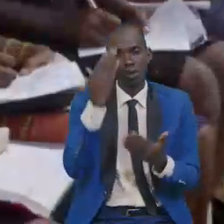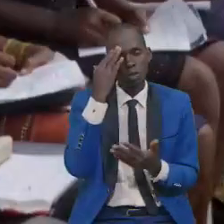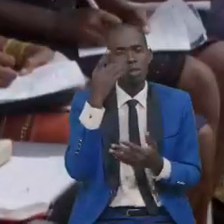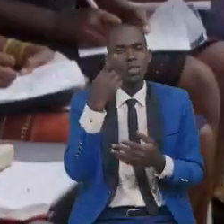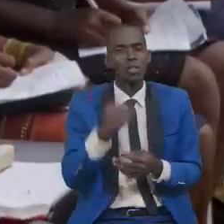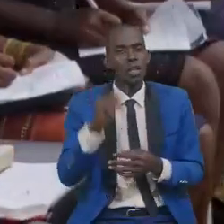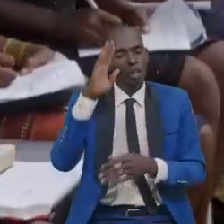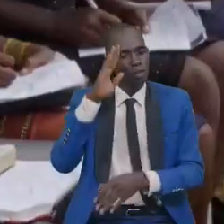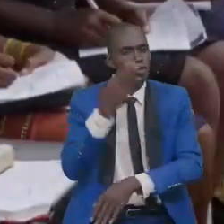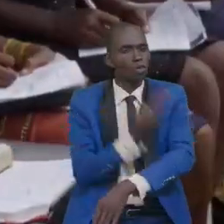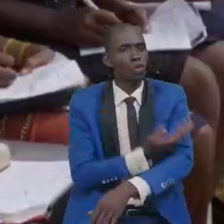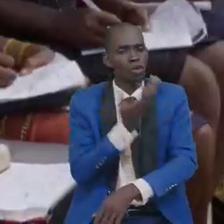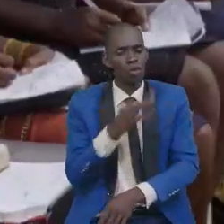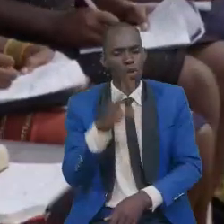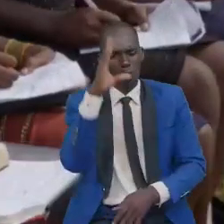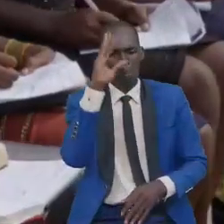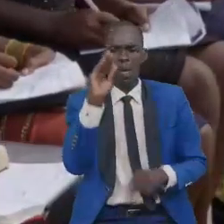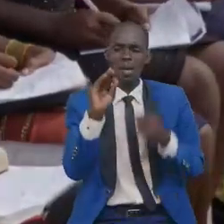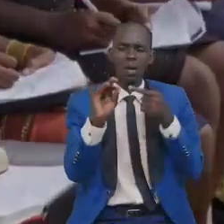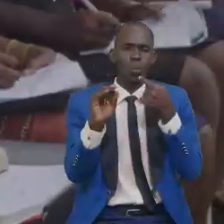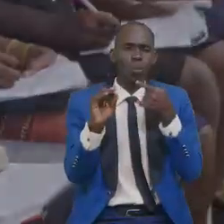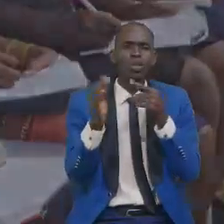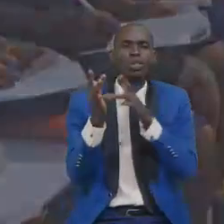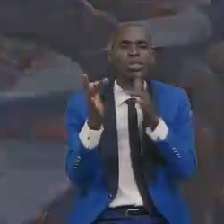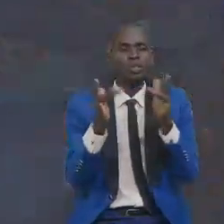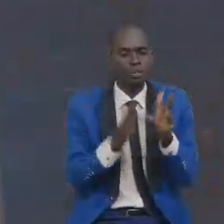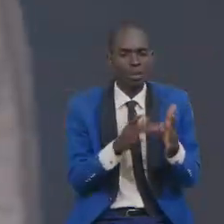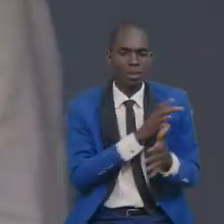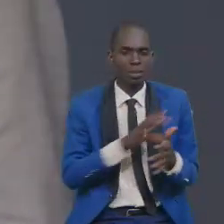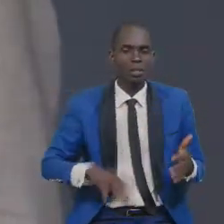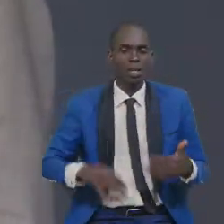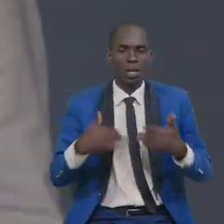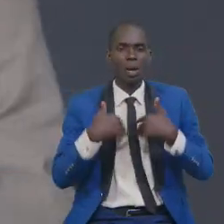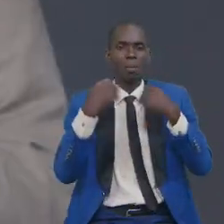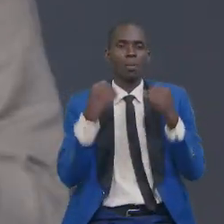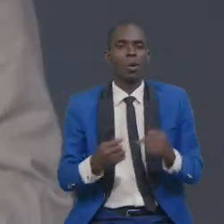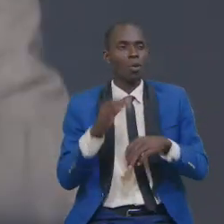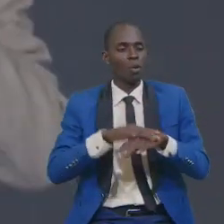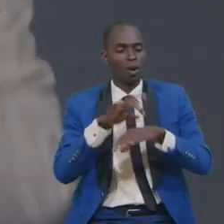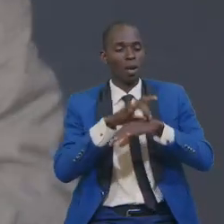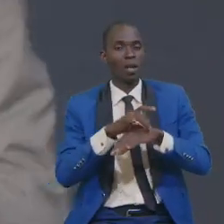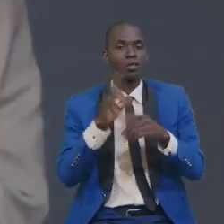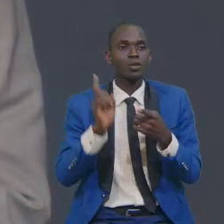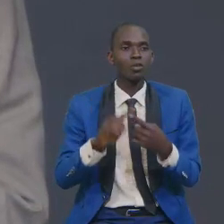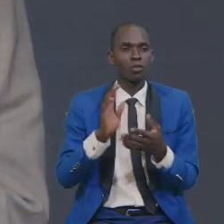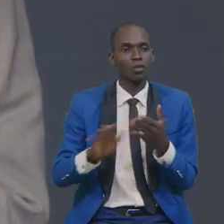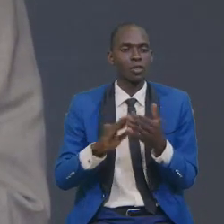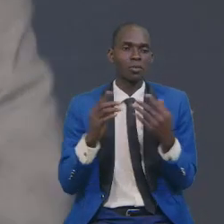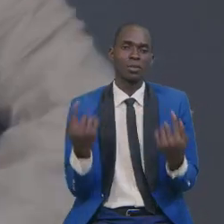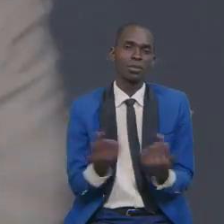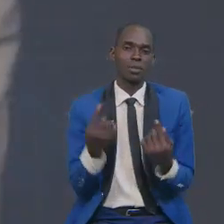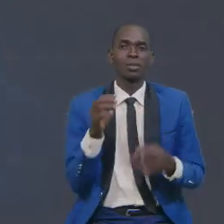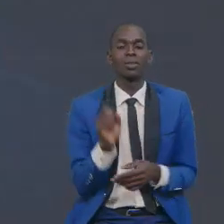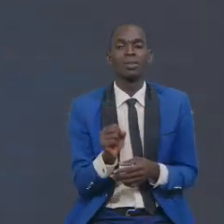the Son of God Christ Jesus has power on Earth to forgive sins